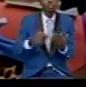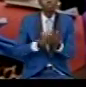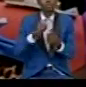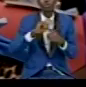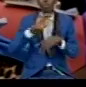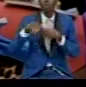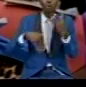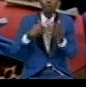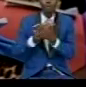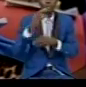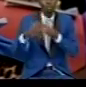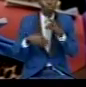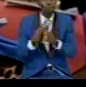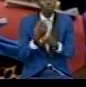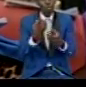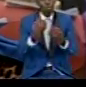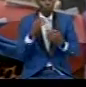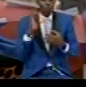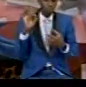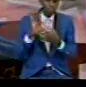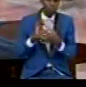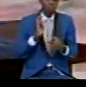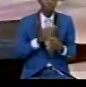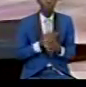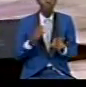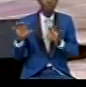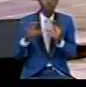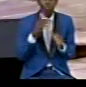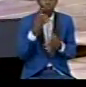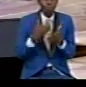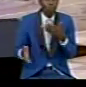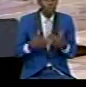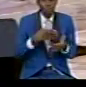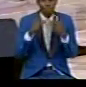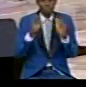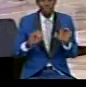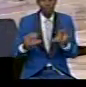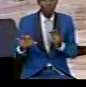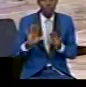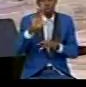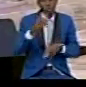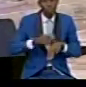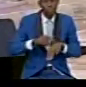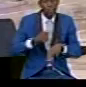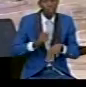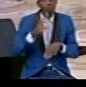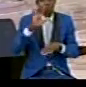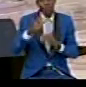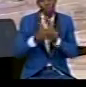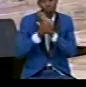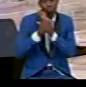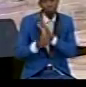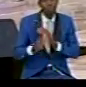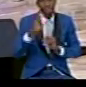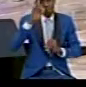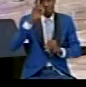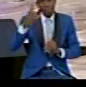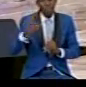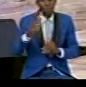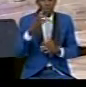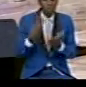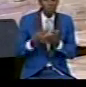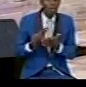join us, and whatever you can do, bring your time, bring your skill, bring your money, bring